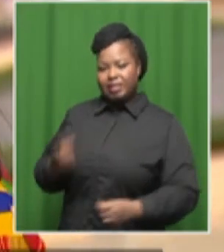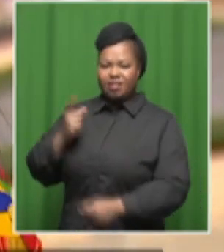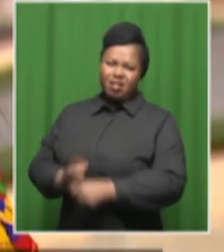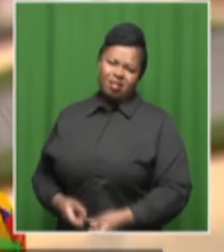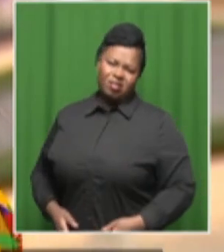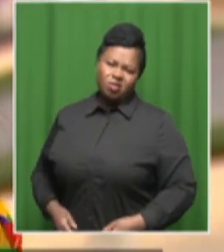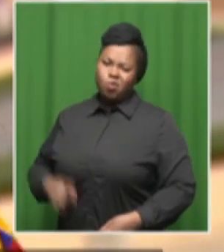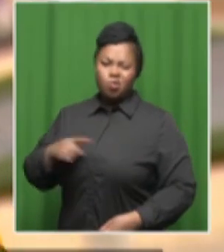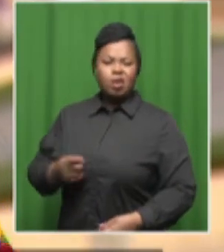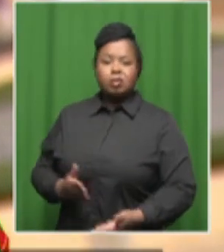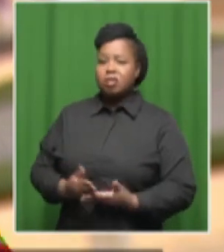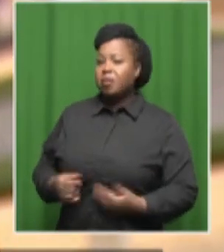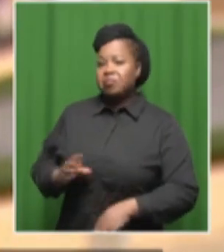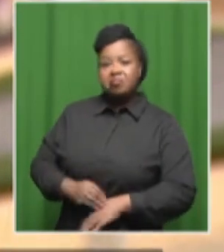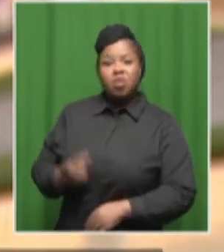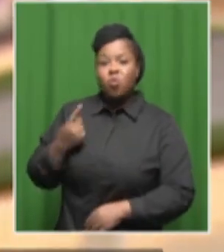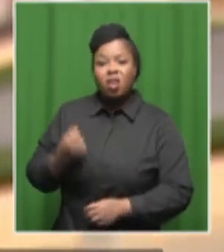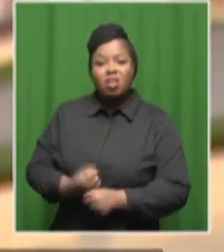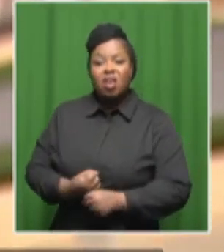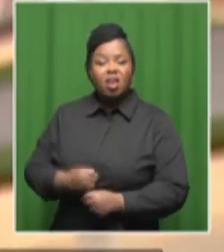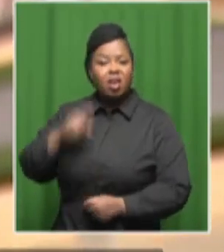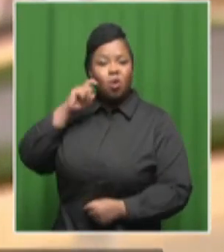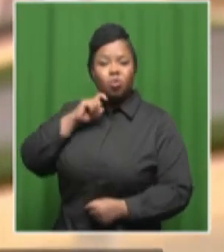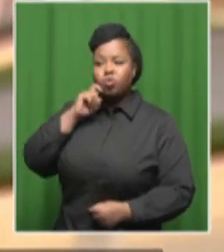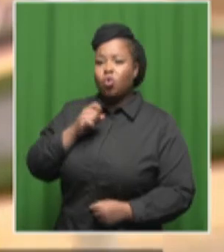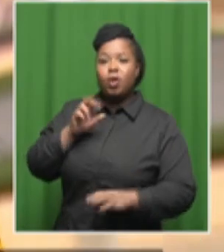them can at 1 year or 18 months come with a